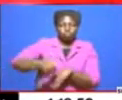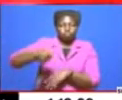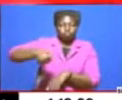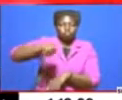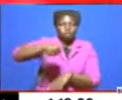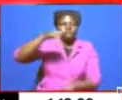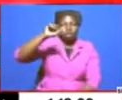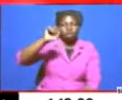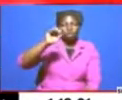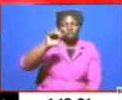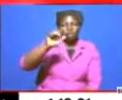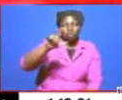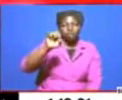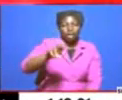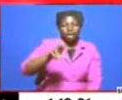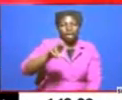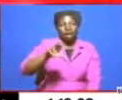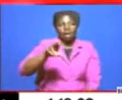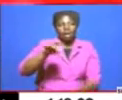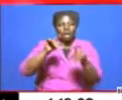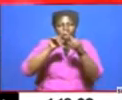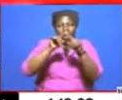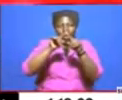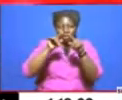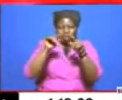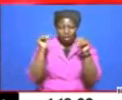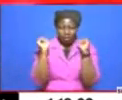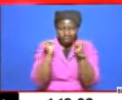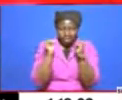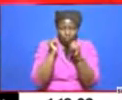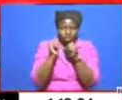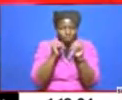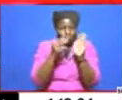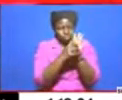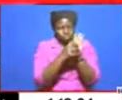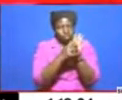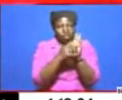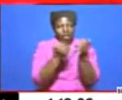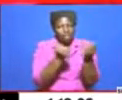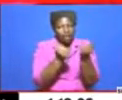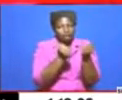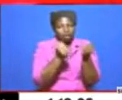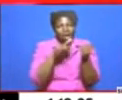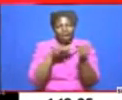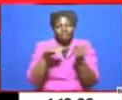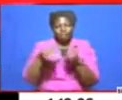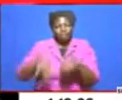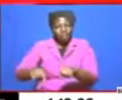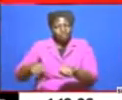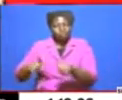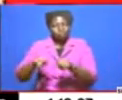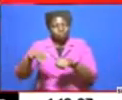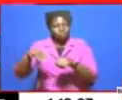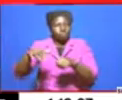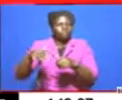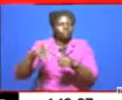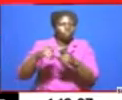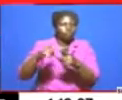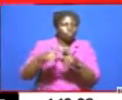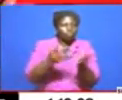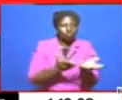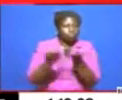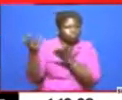that is easily mounted on a bicycle or motorbike to safely transport and store medical as well as food